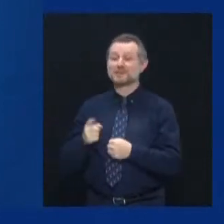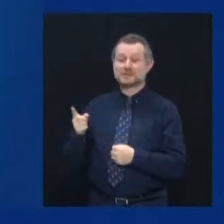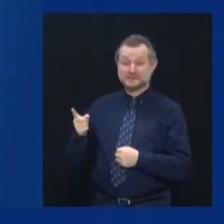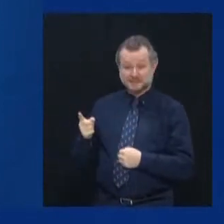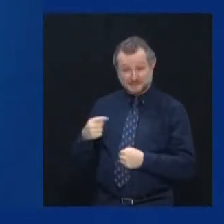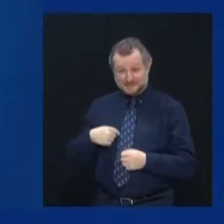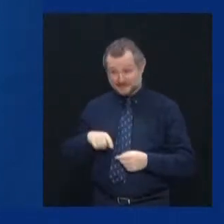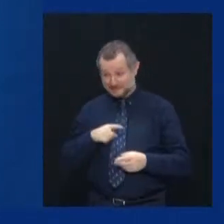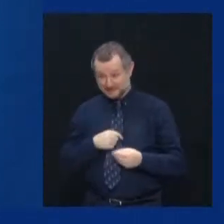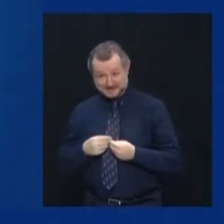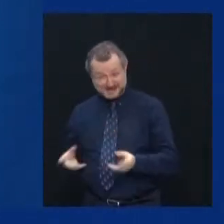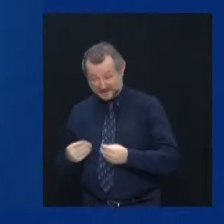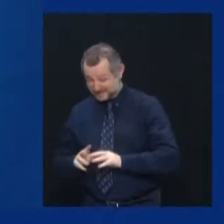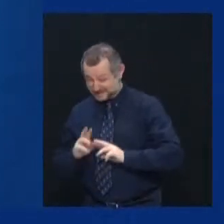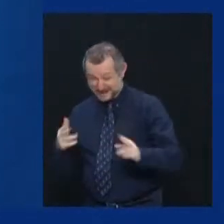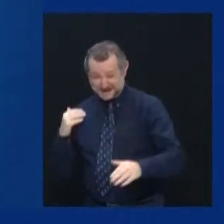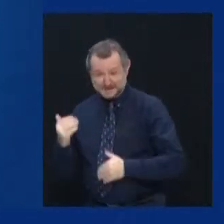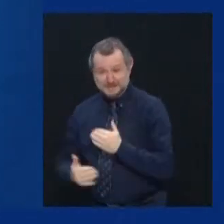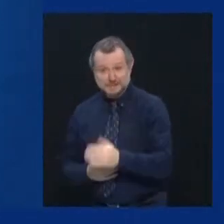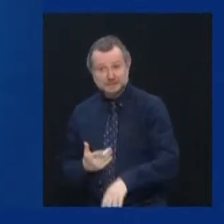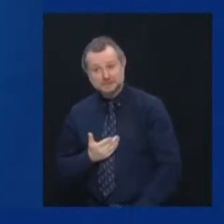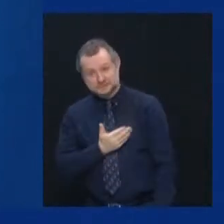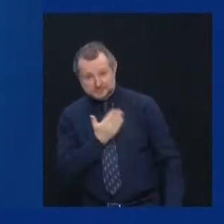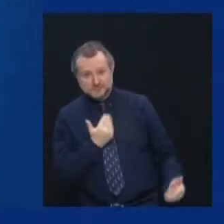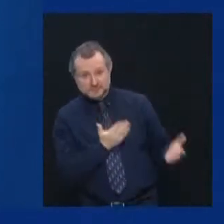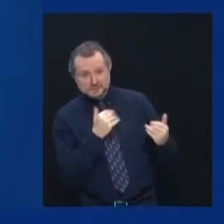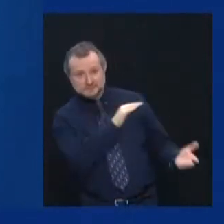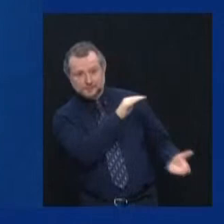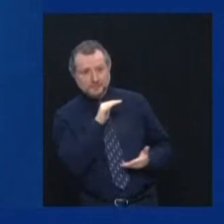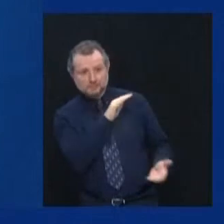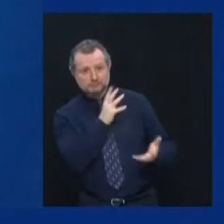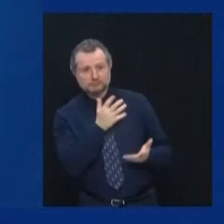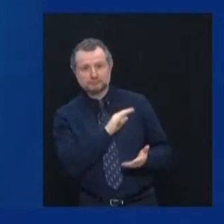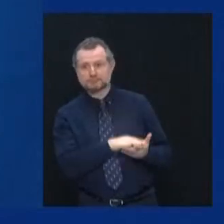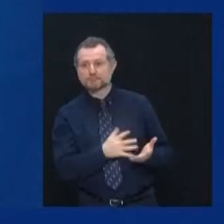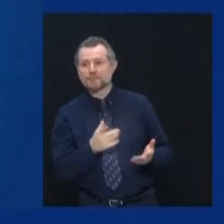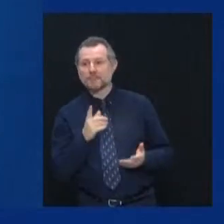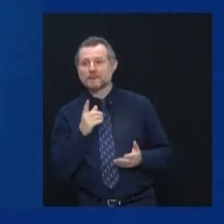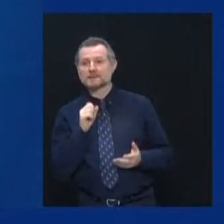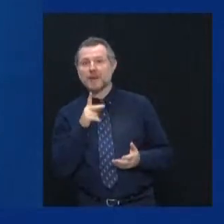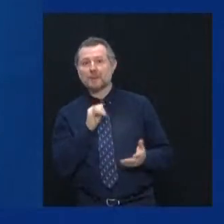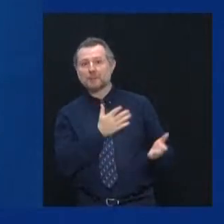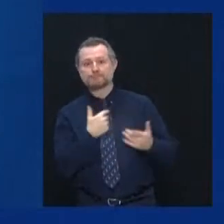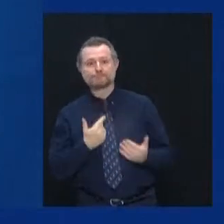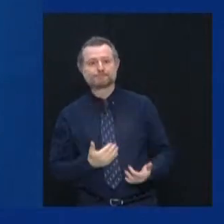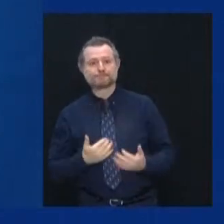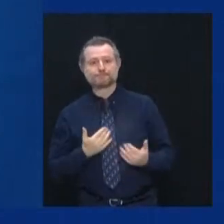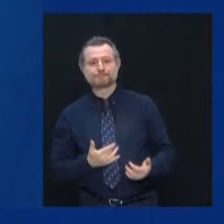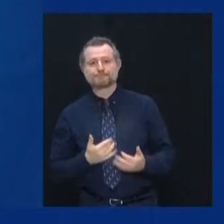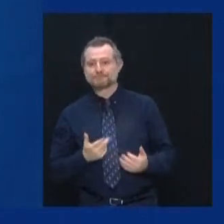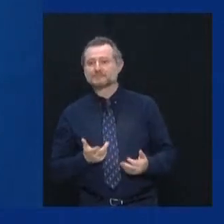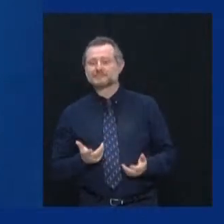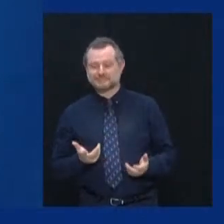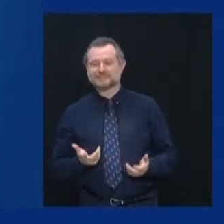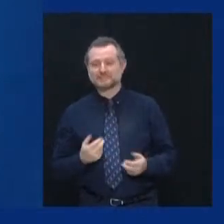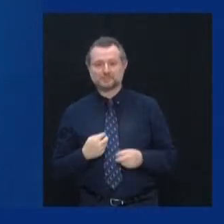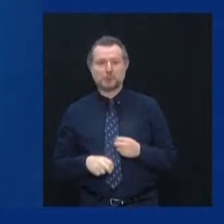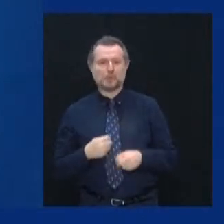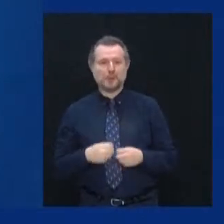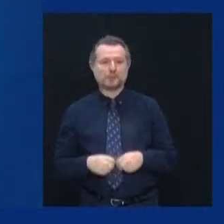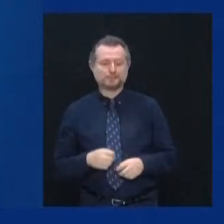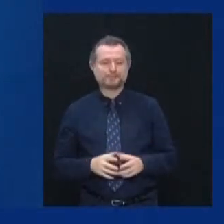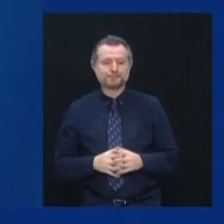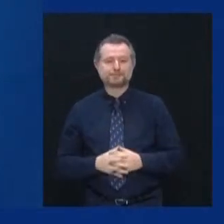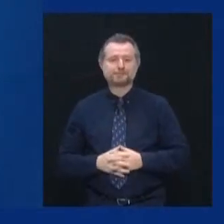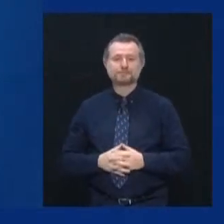supply. Our supply is the problem. Here's the reality, dose of